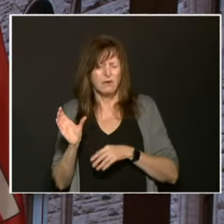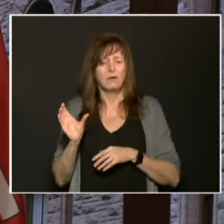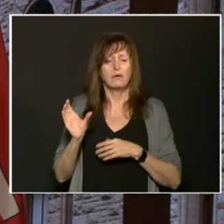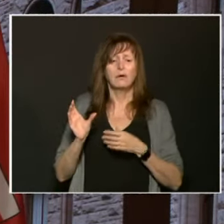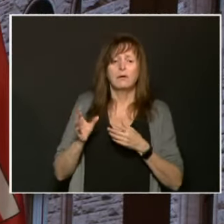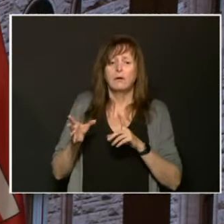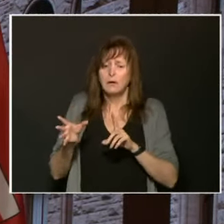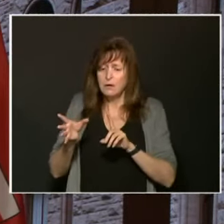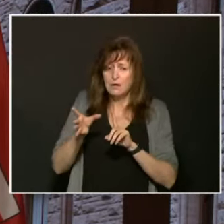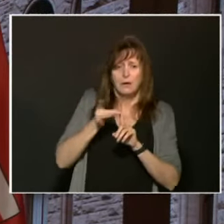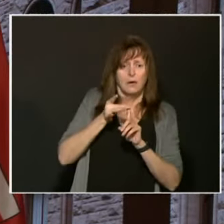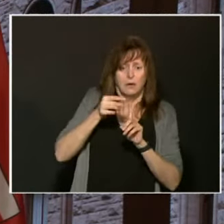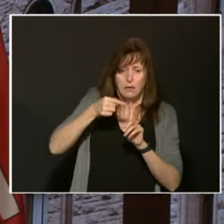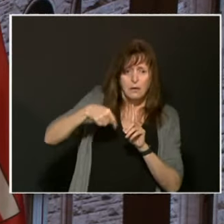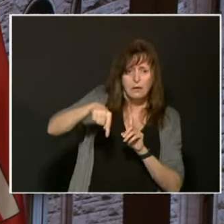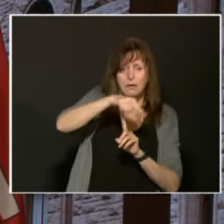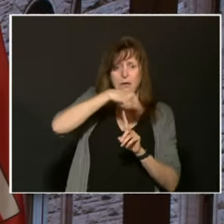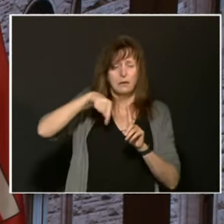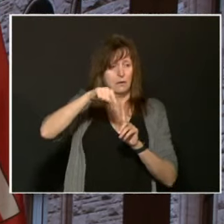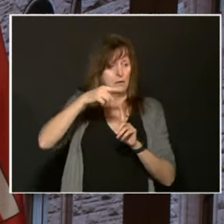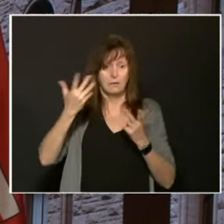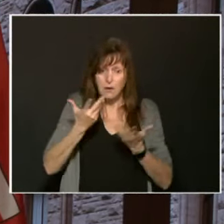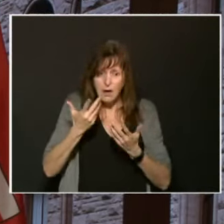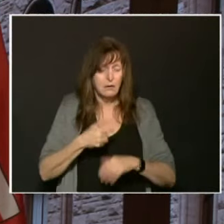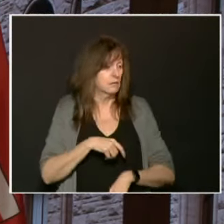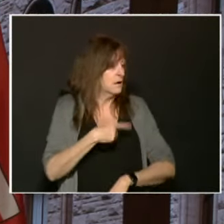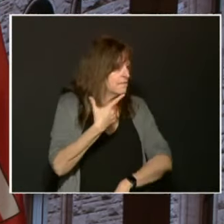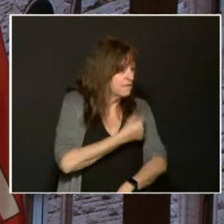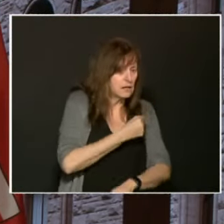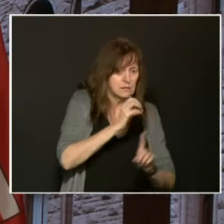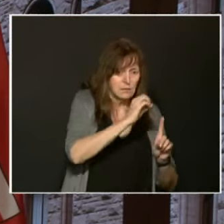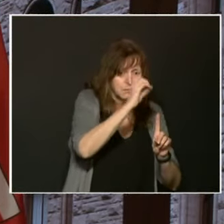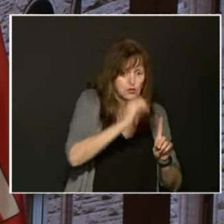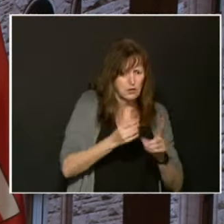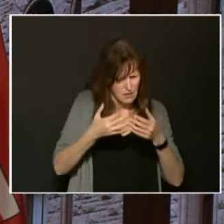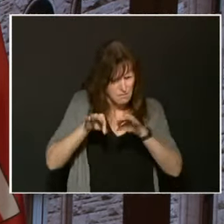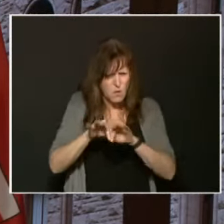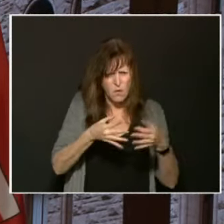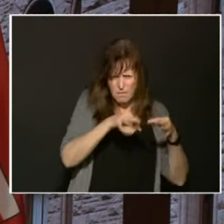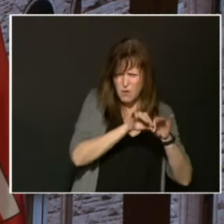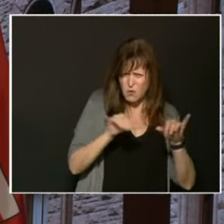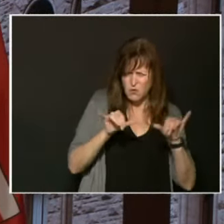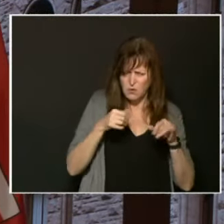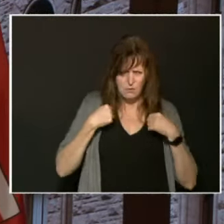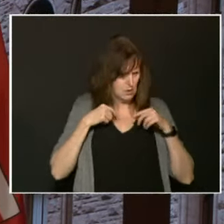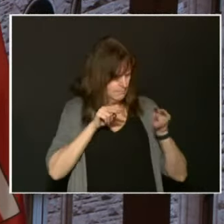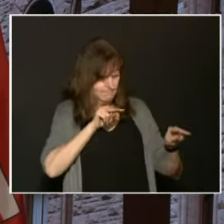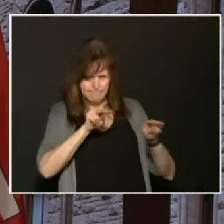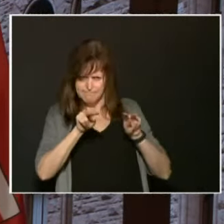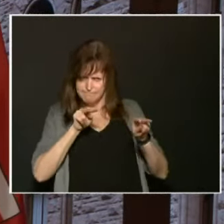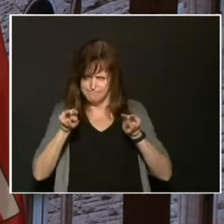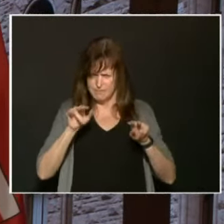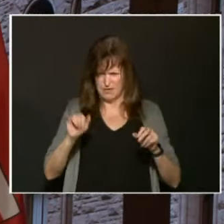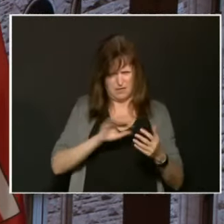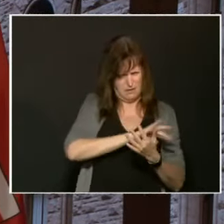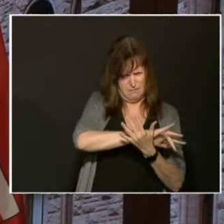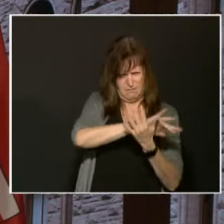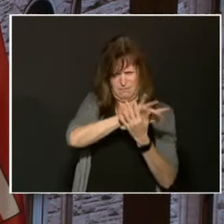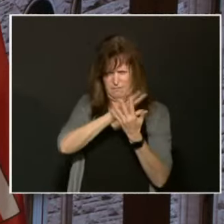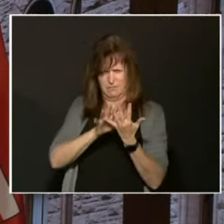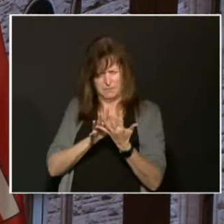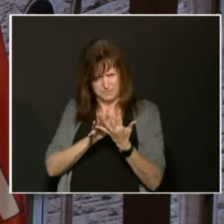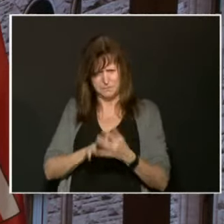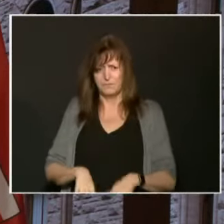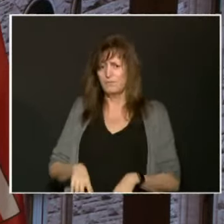good, obviously, vaccination and good surveillance. So I think testing is just one part of the picture, but it's an important